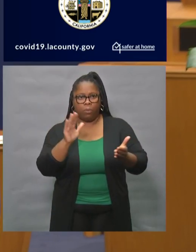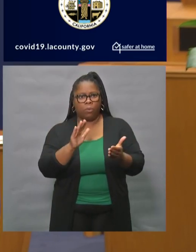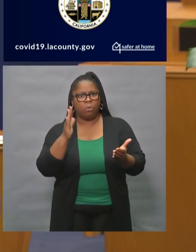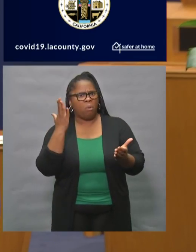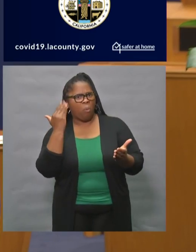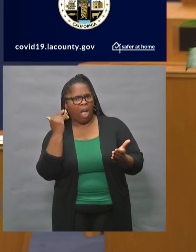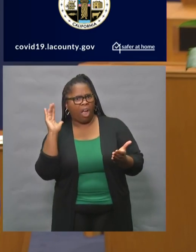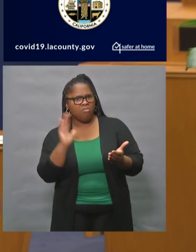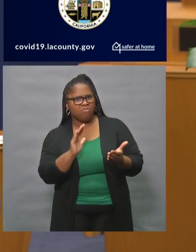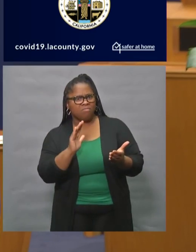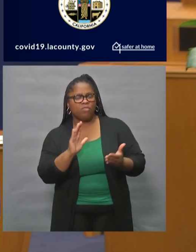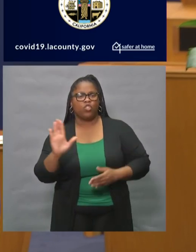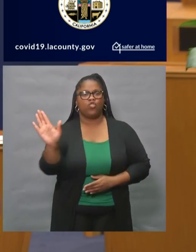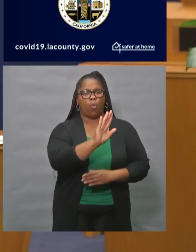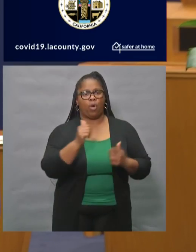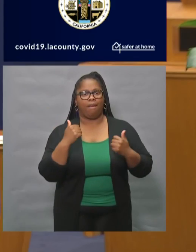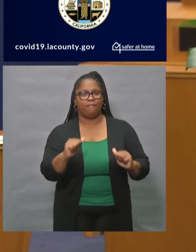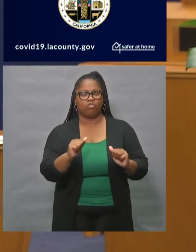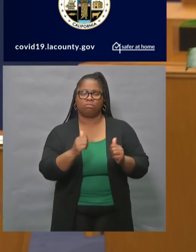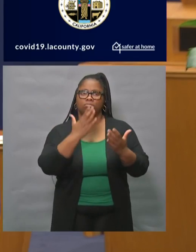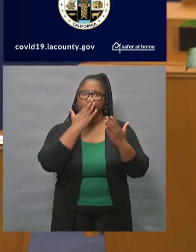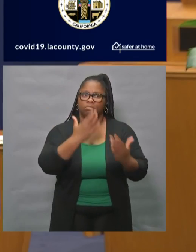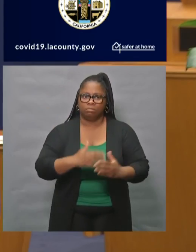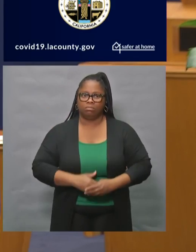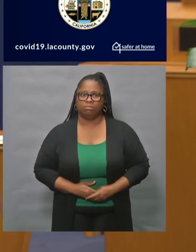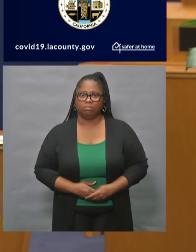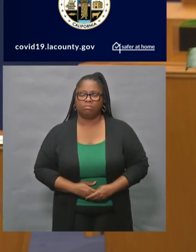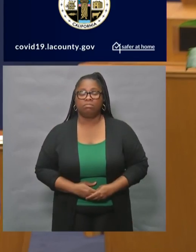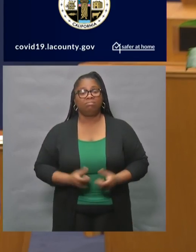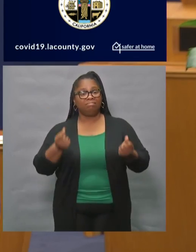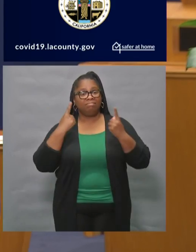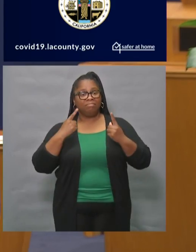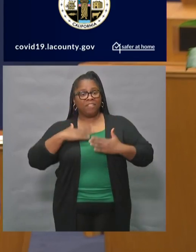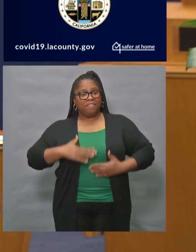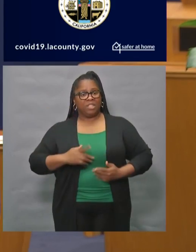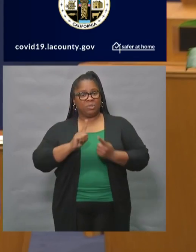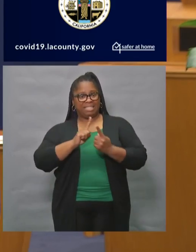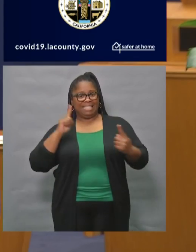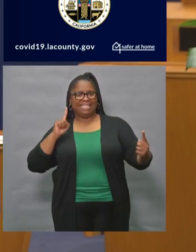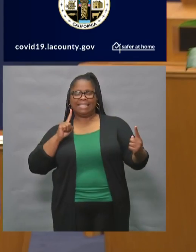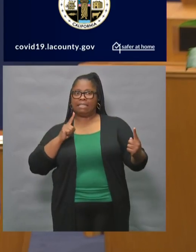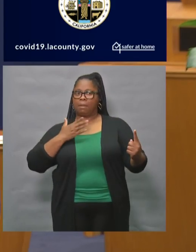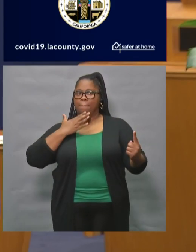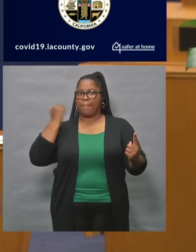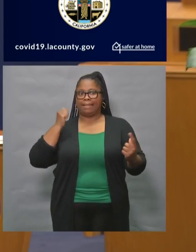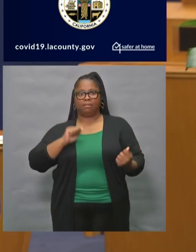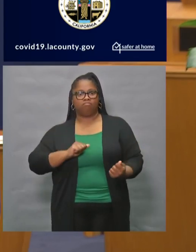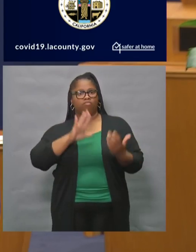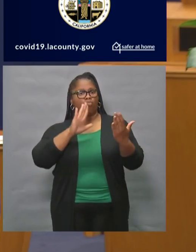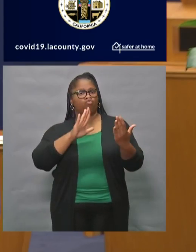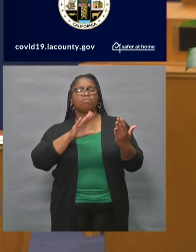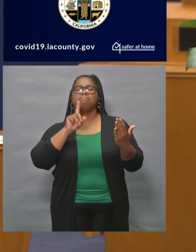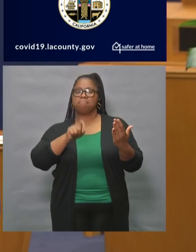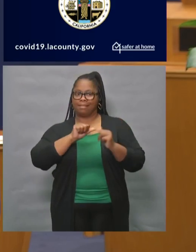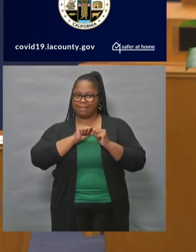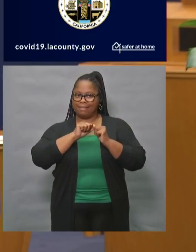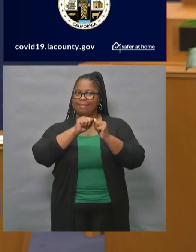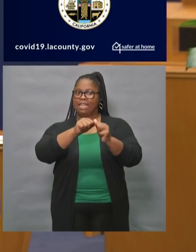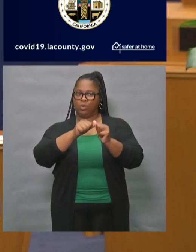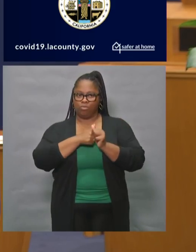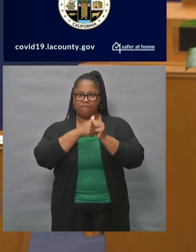have to keep this up. Because physical distancing is the best tool that we have, we need to make sure that we continue it. And as the